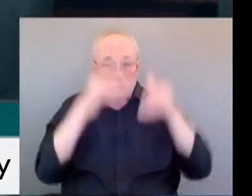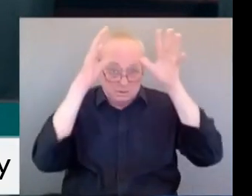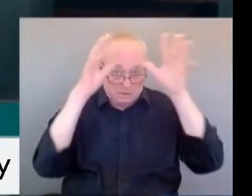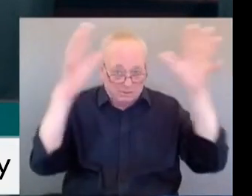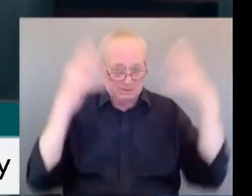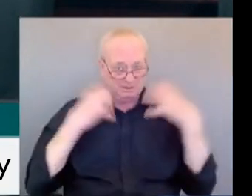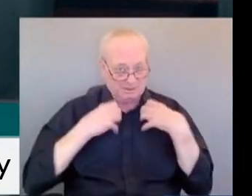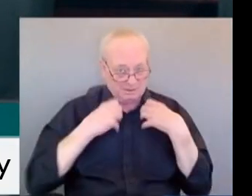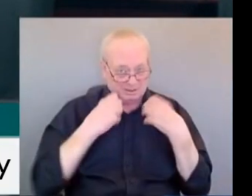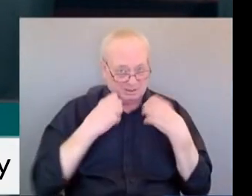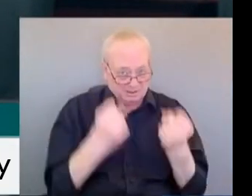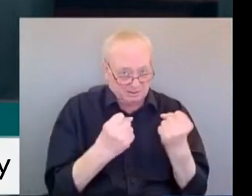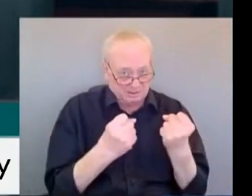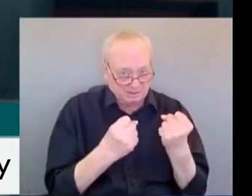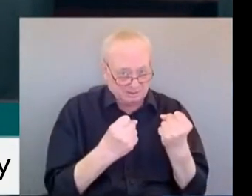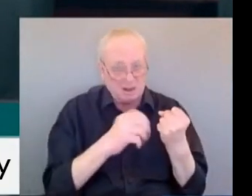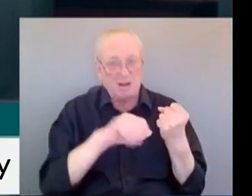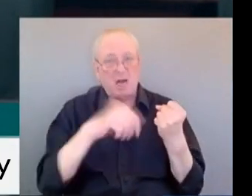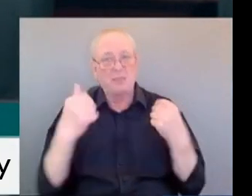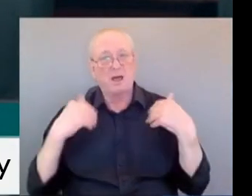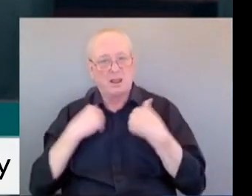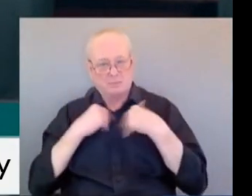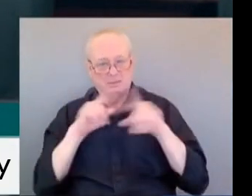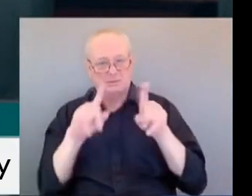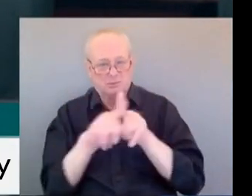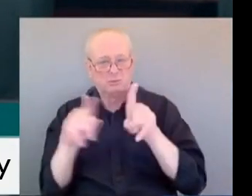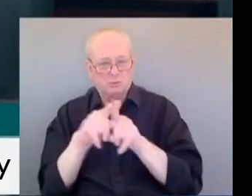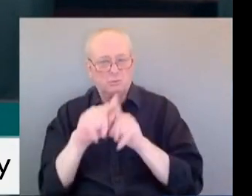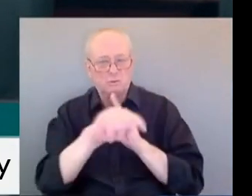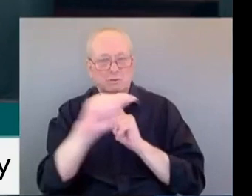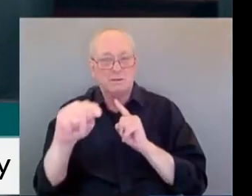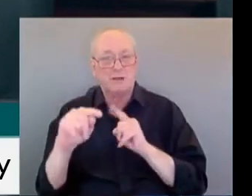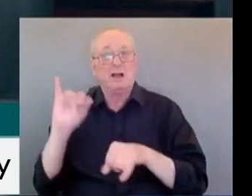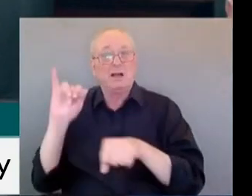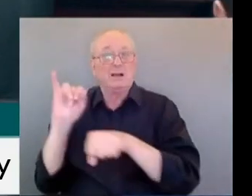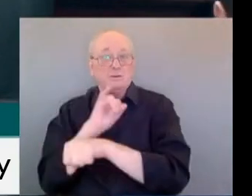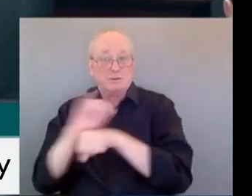industries to grow. And we also have to, Mr. Speaker, manage wildfire risk after what we saw